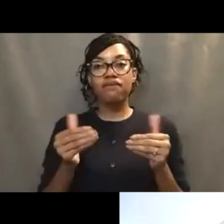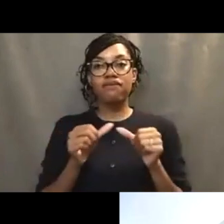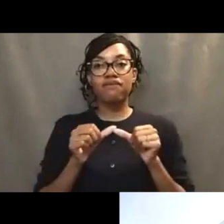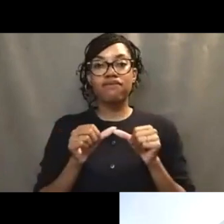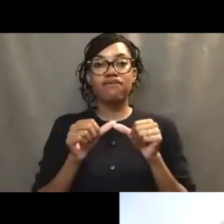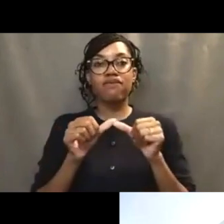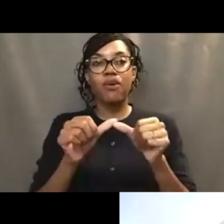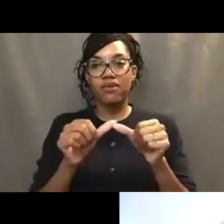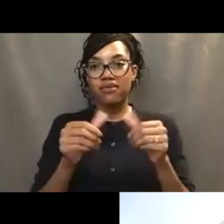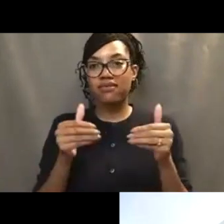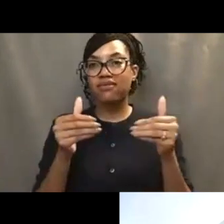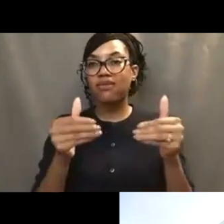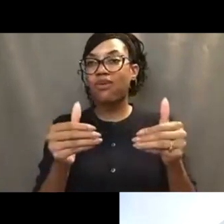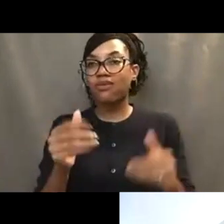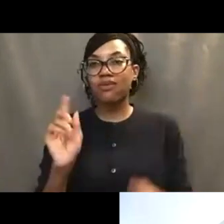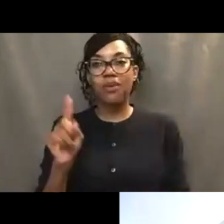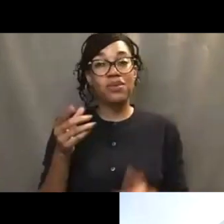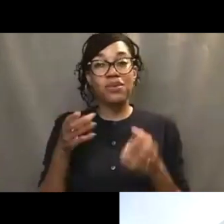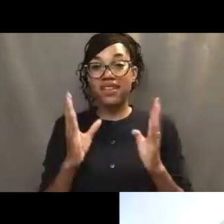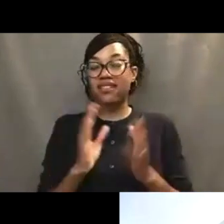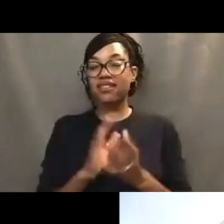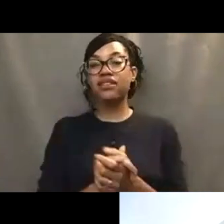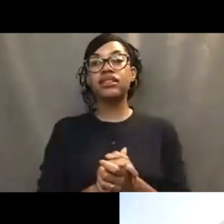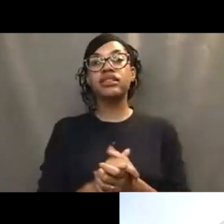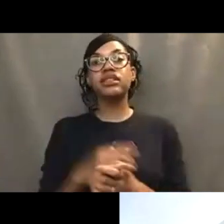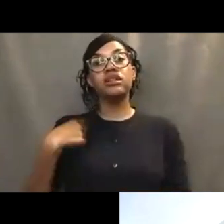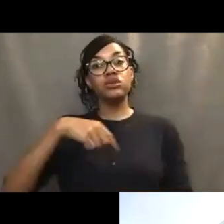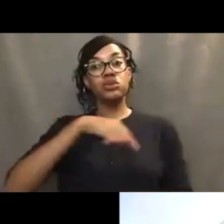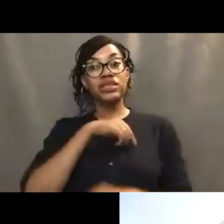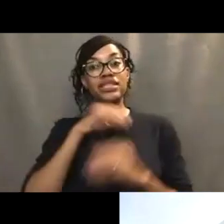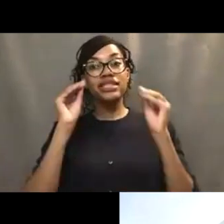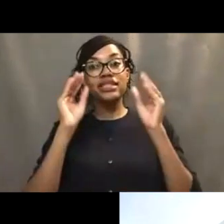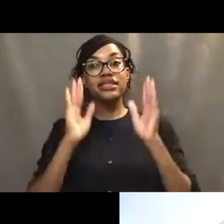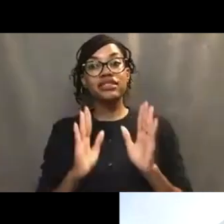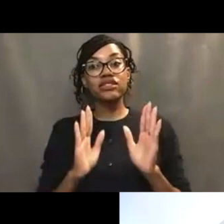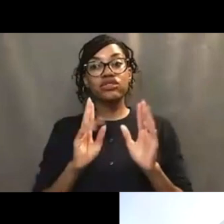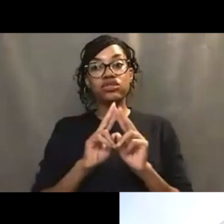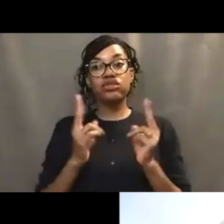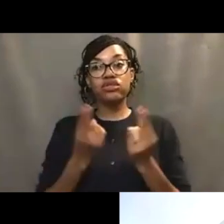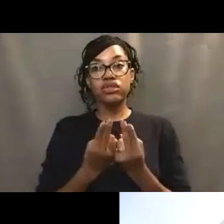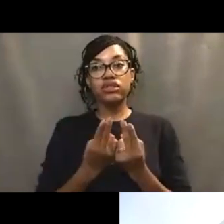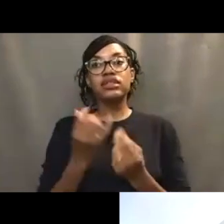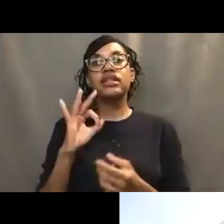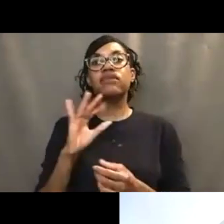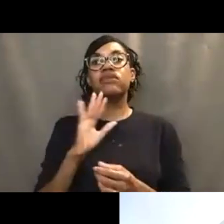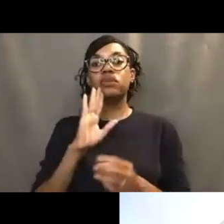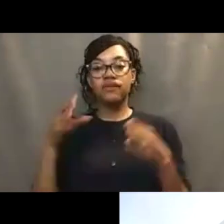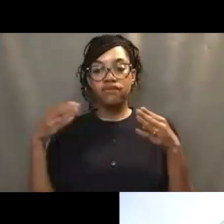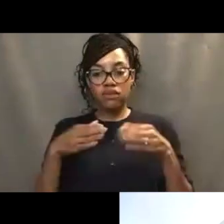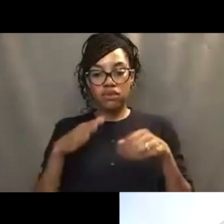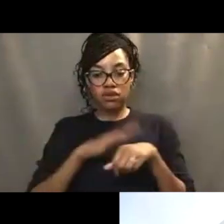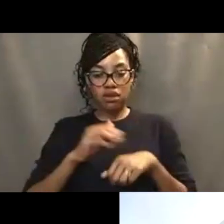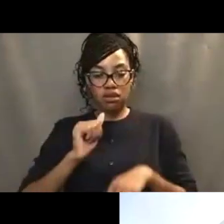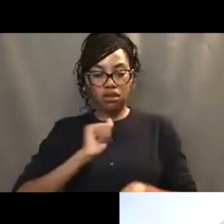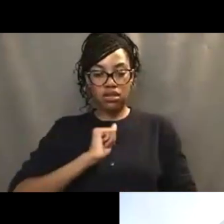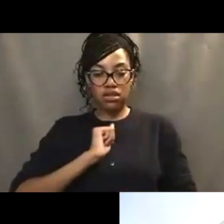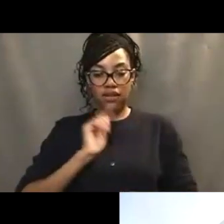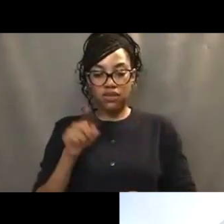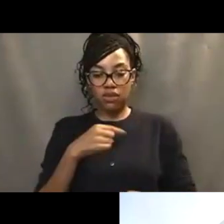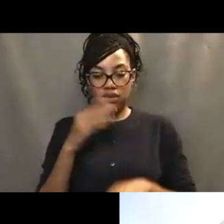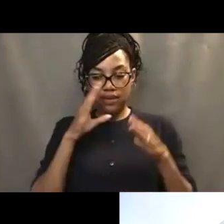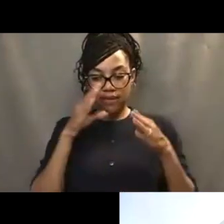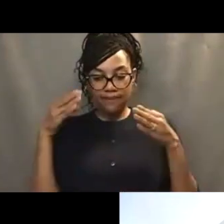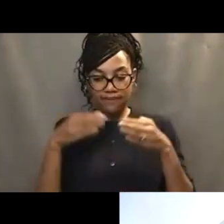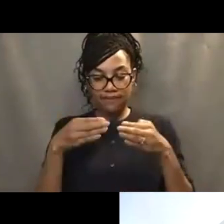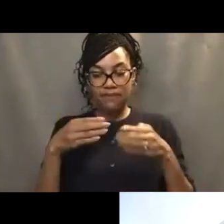If we as teacher unions stay isolated and just focused on ourselves, we will not weather